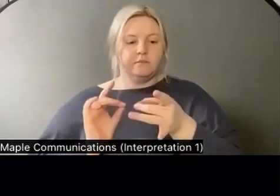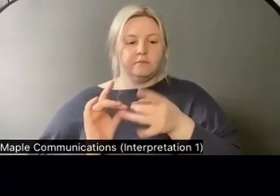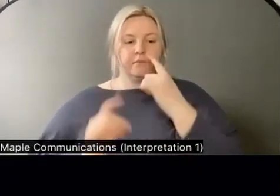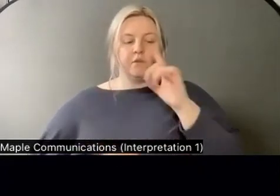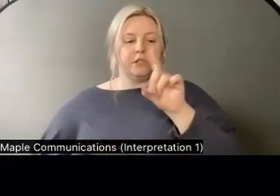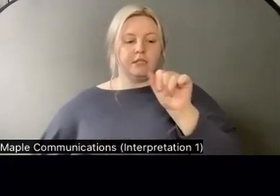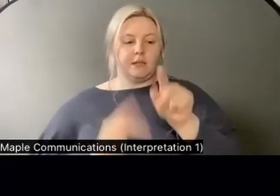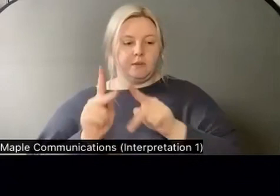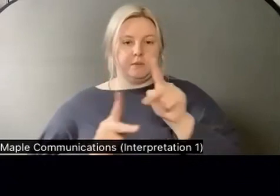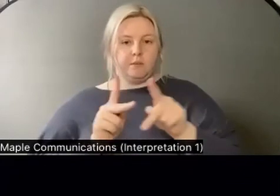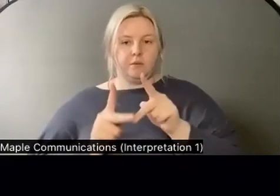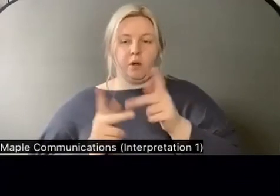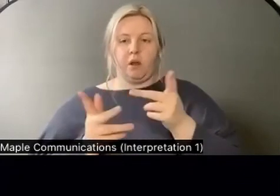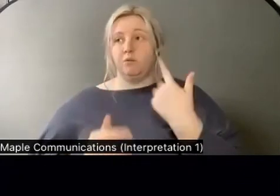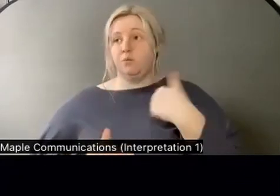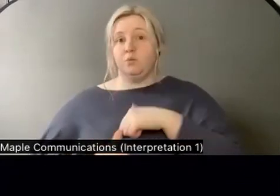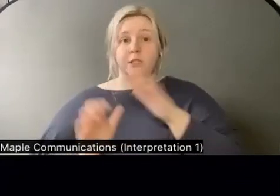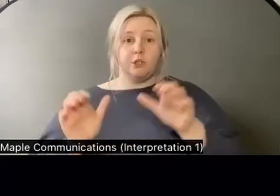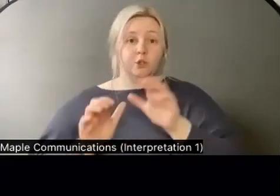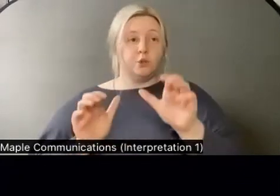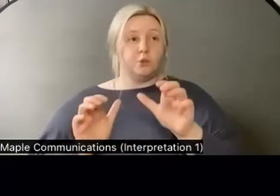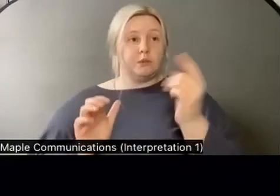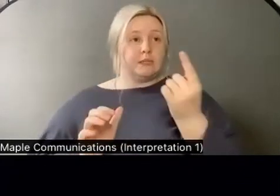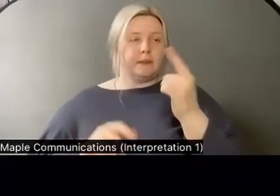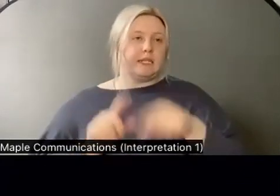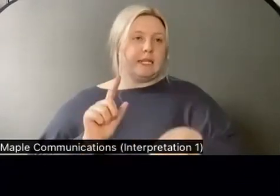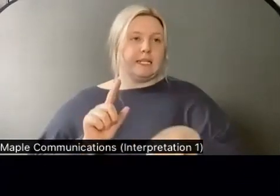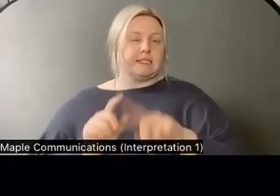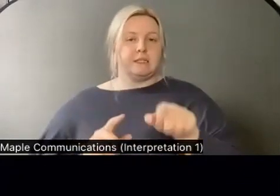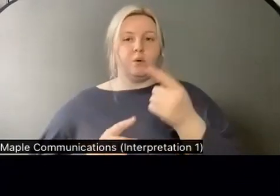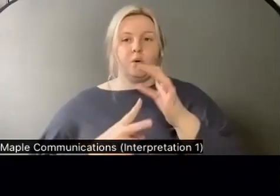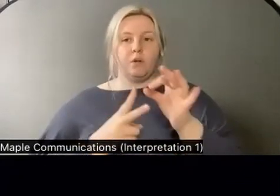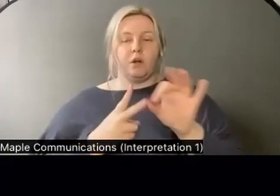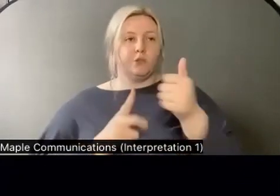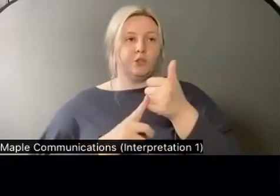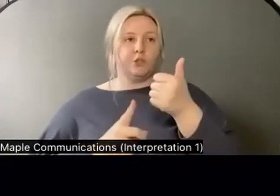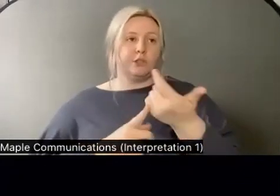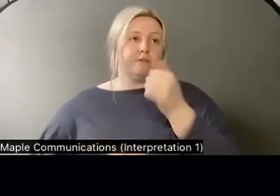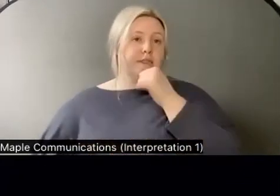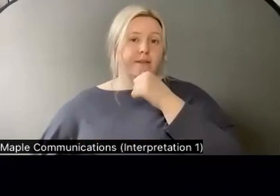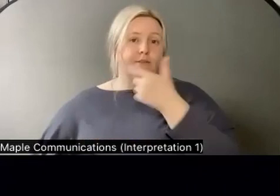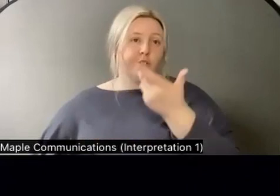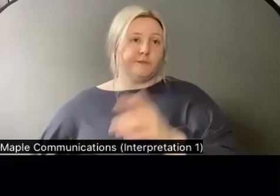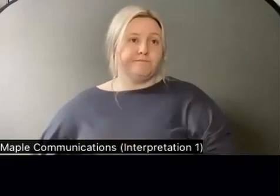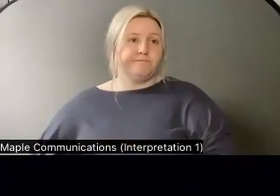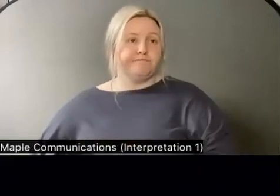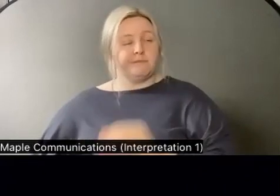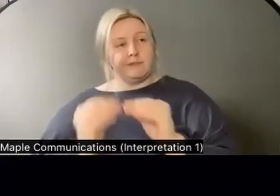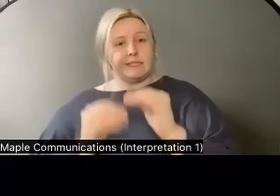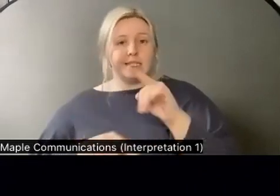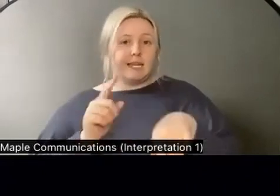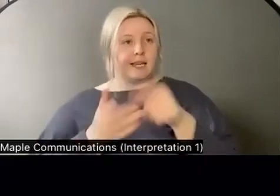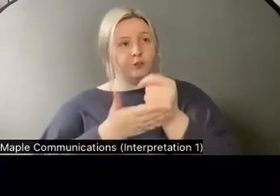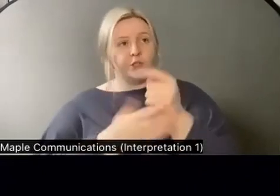folks, well, there's nothing that we can do for you. So your only option is despair. Like there's nothing that we can do for your